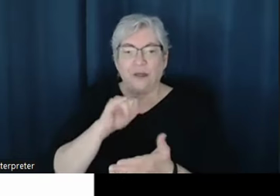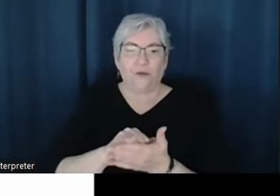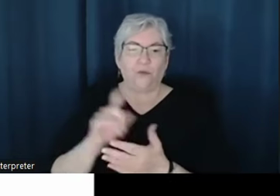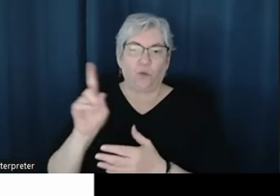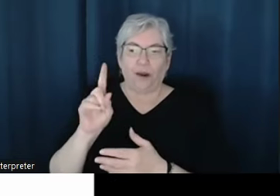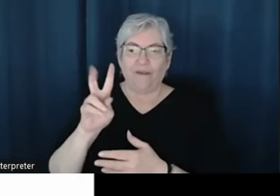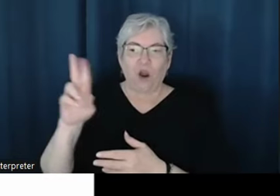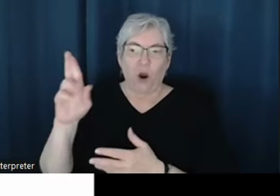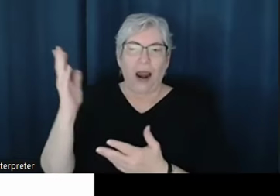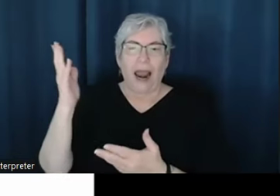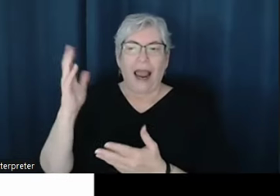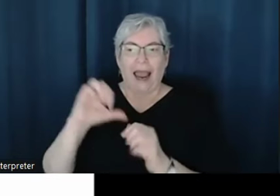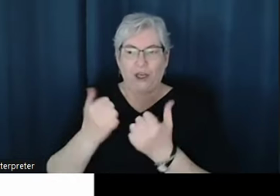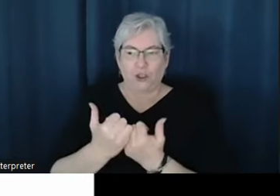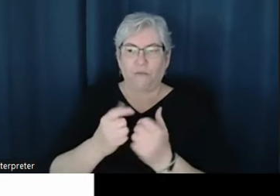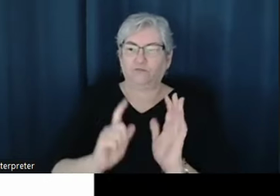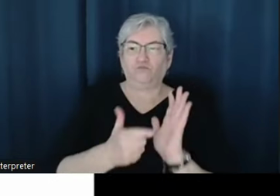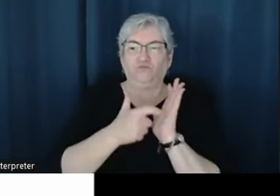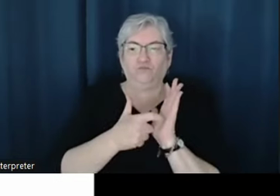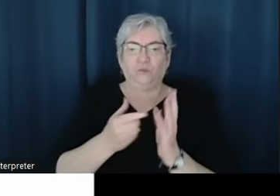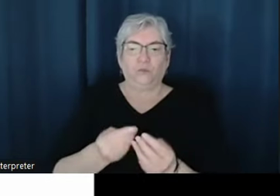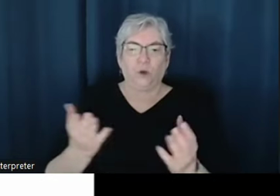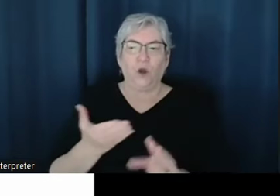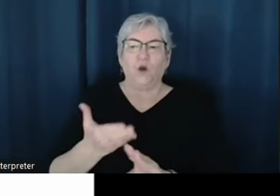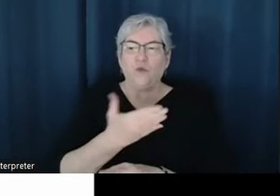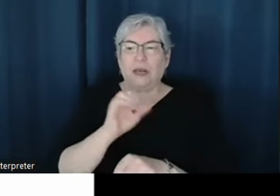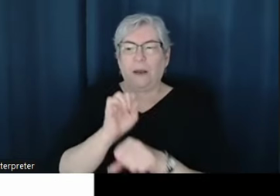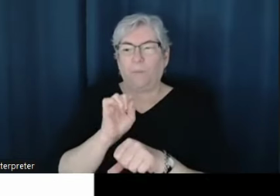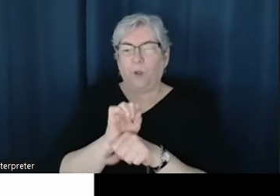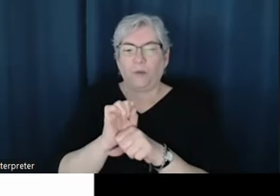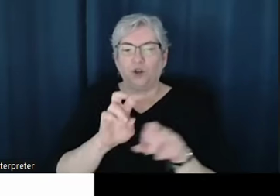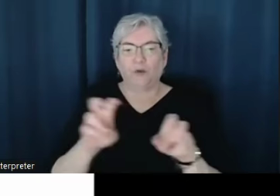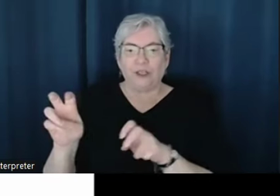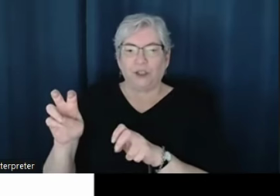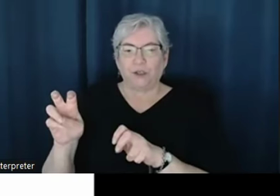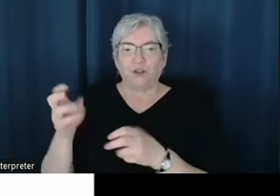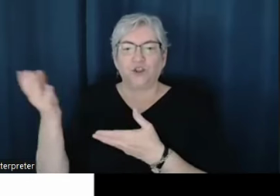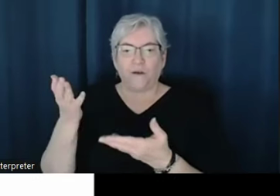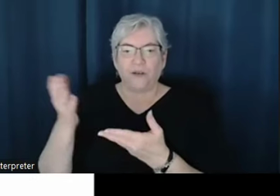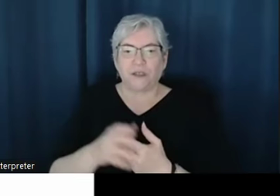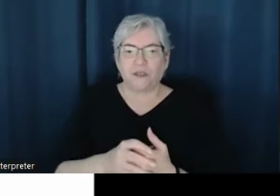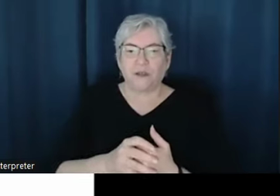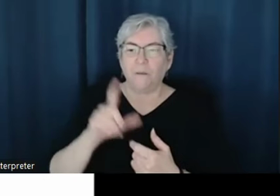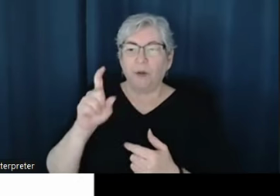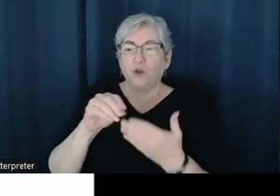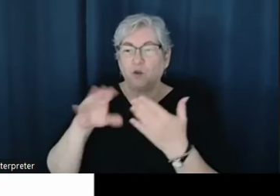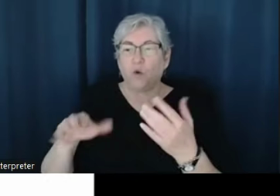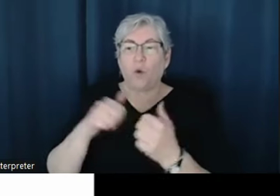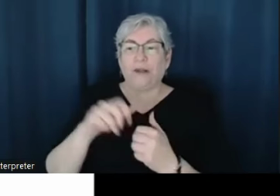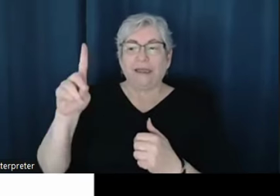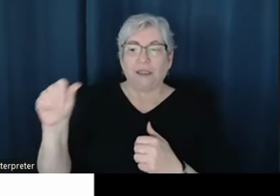agency would be required to provide pre-employment transition services. So you have to be a student with a